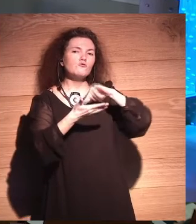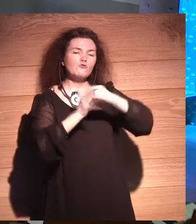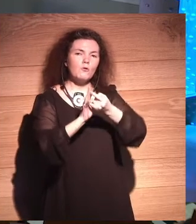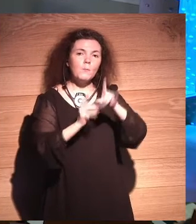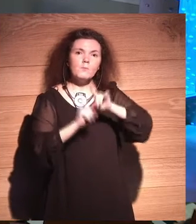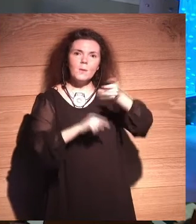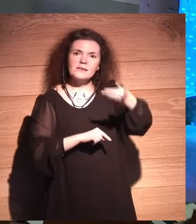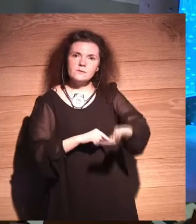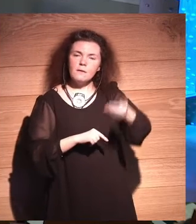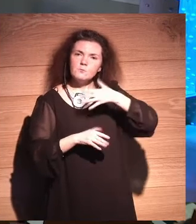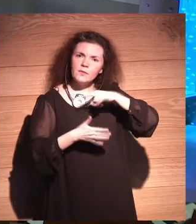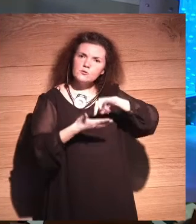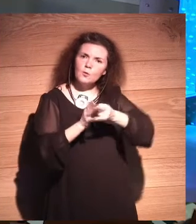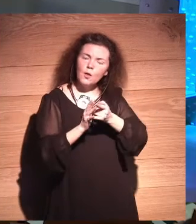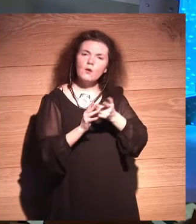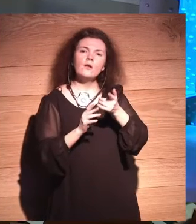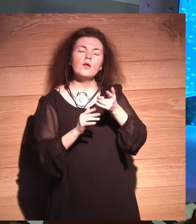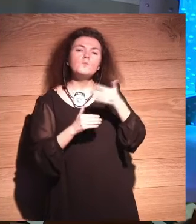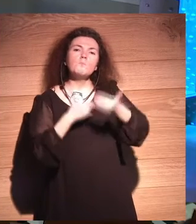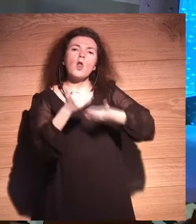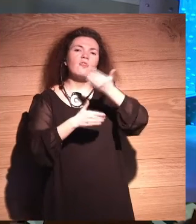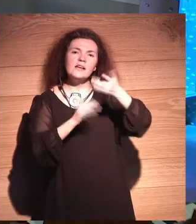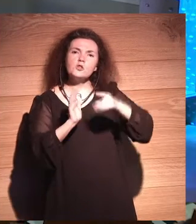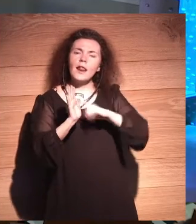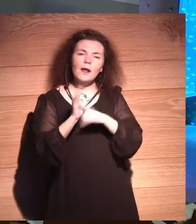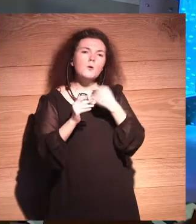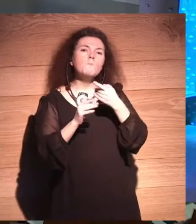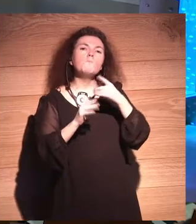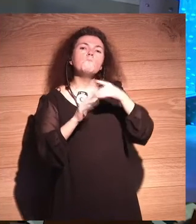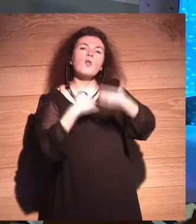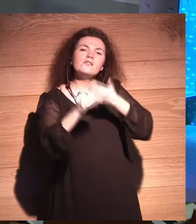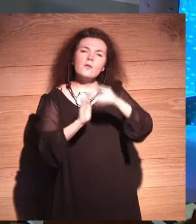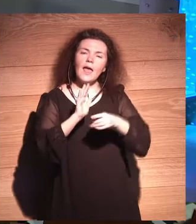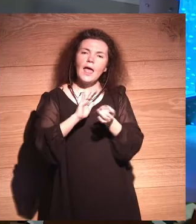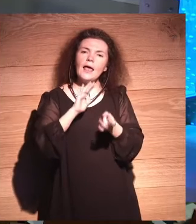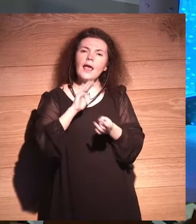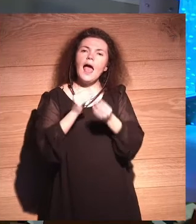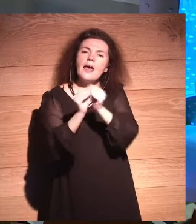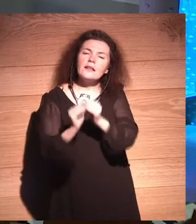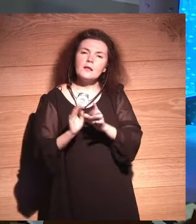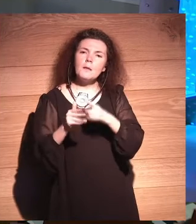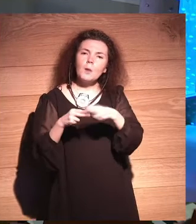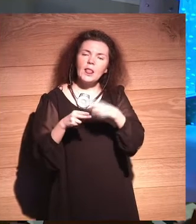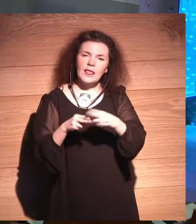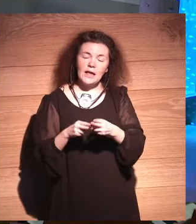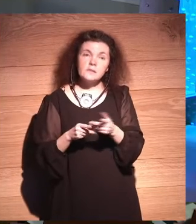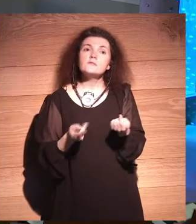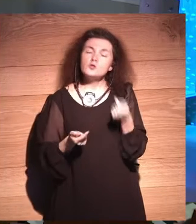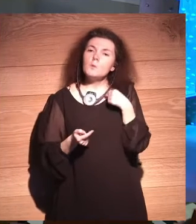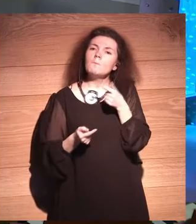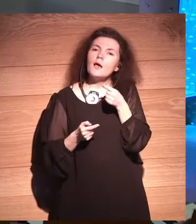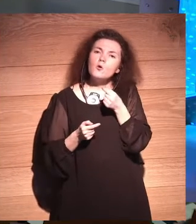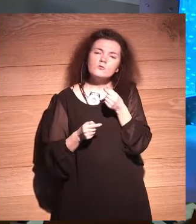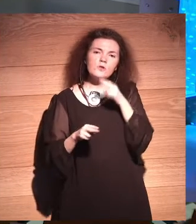and policy-making process. I like to call this crowd law, not because all of it is crowdsourcing, but because it gives us